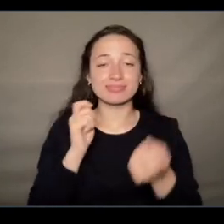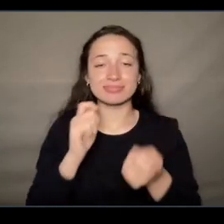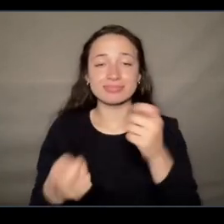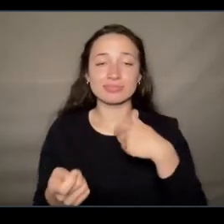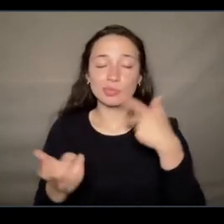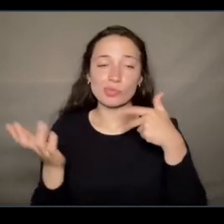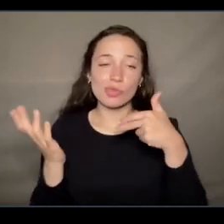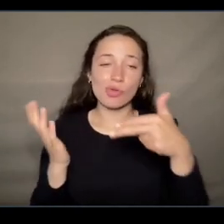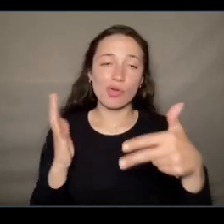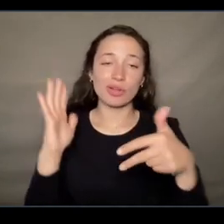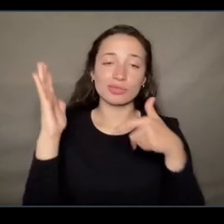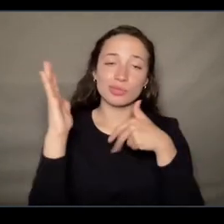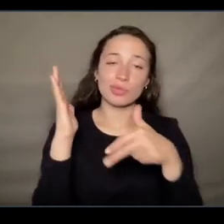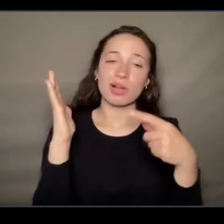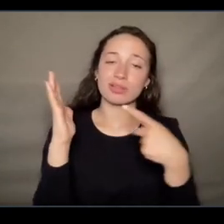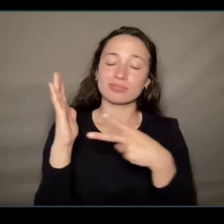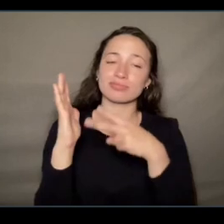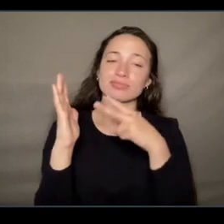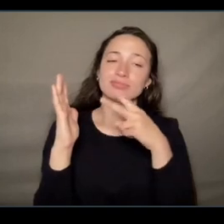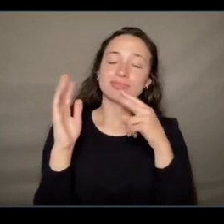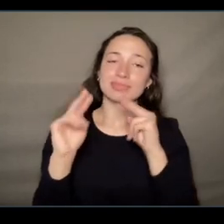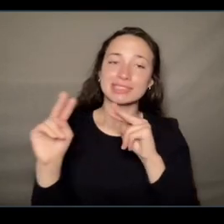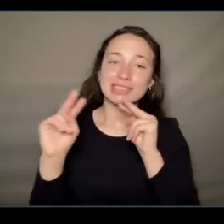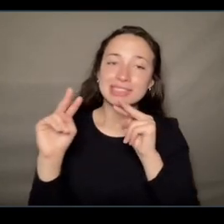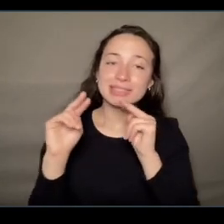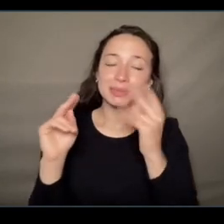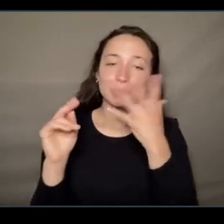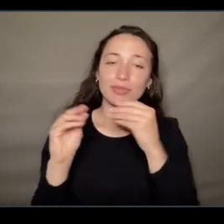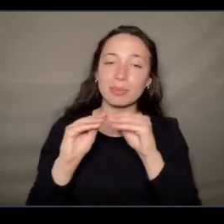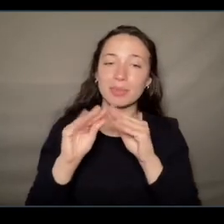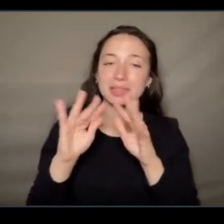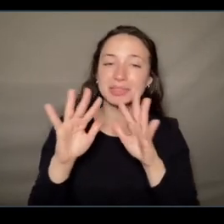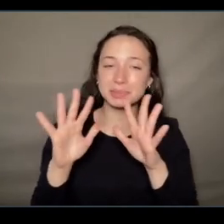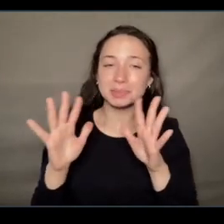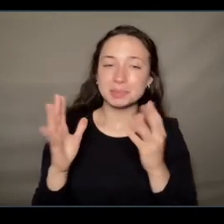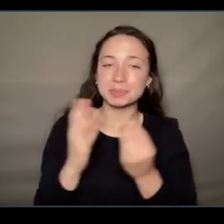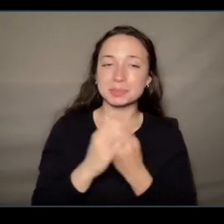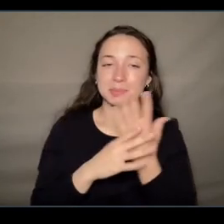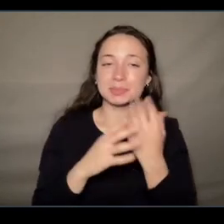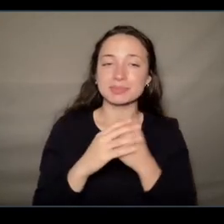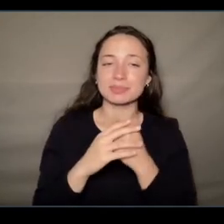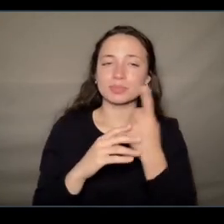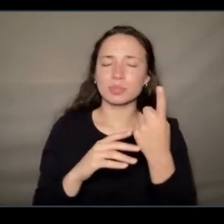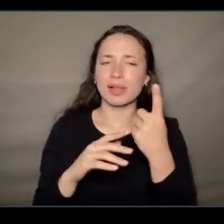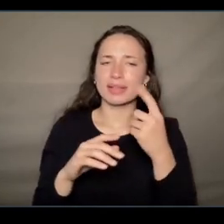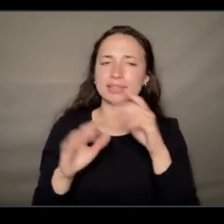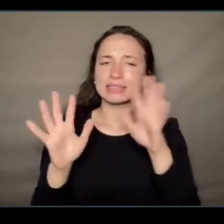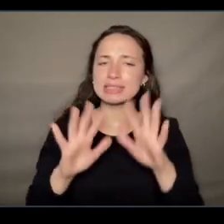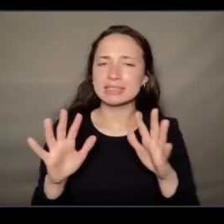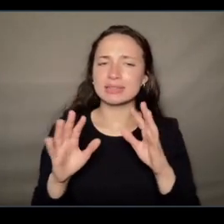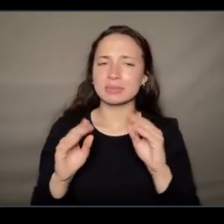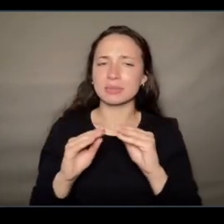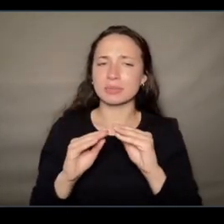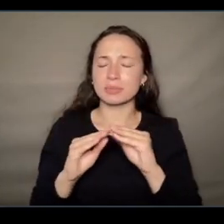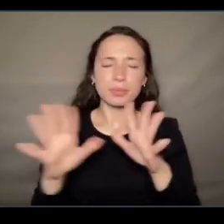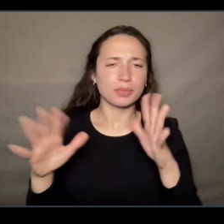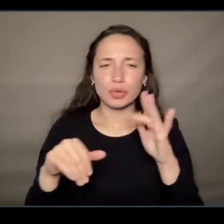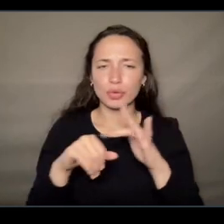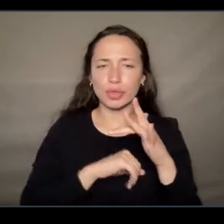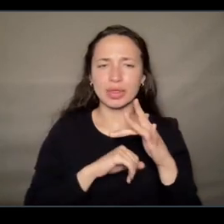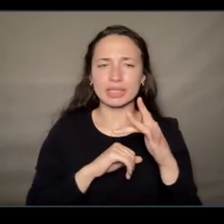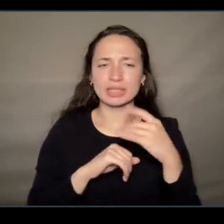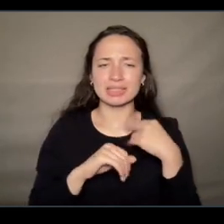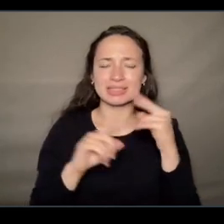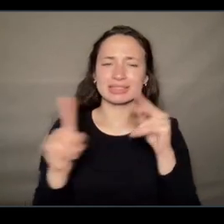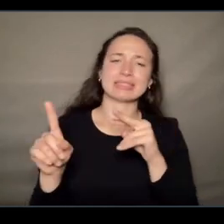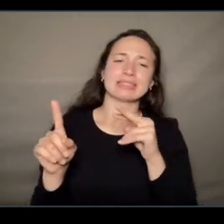would walk past this tree and anticipate its just beautiful blossoms. But one season, it bloomed